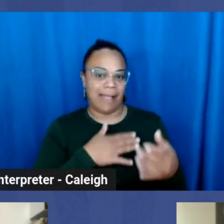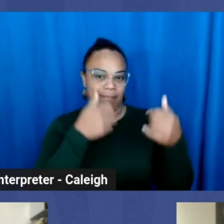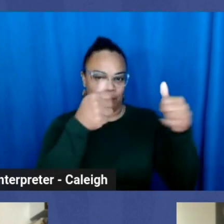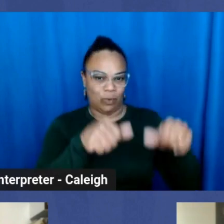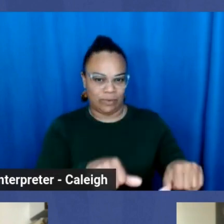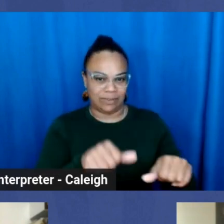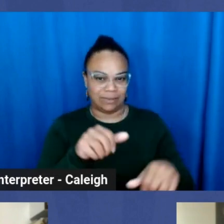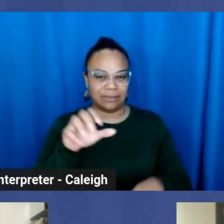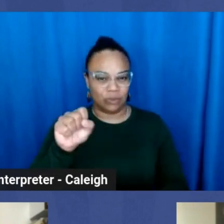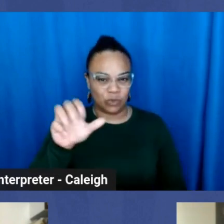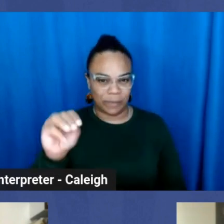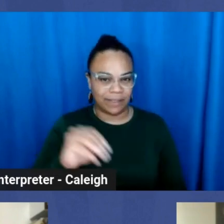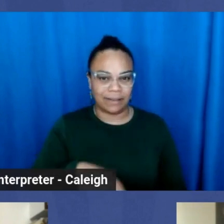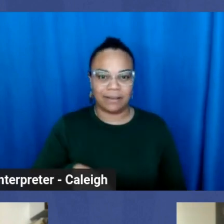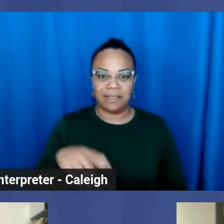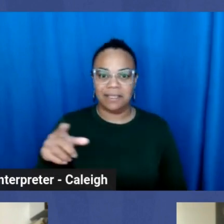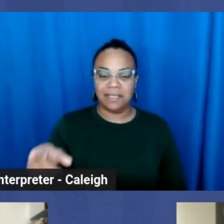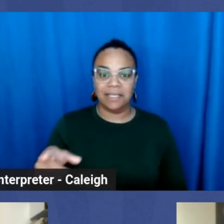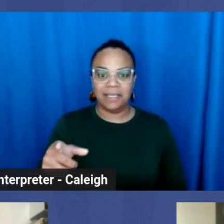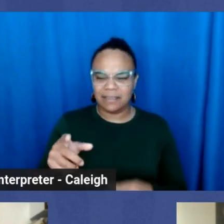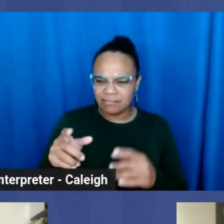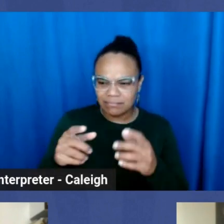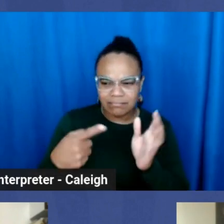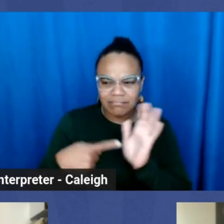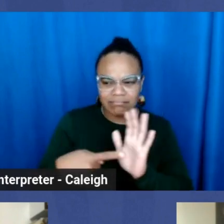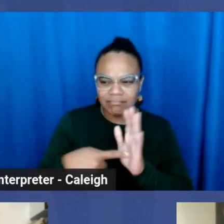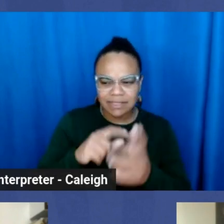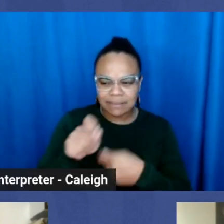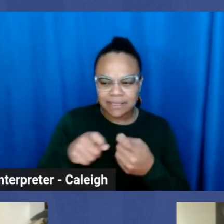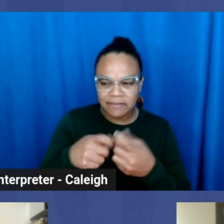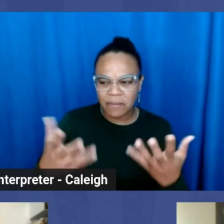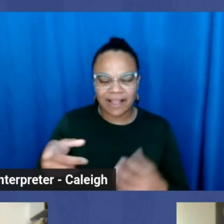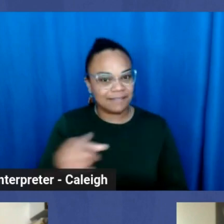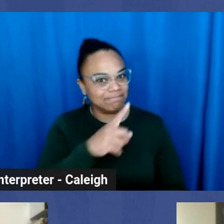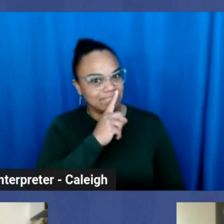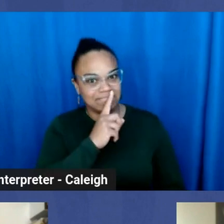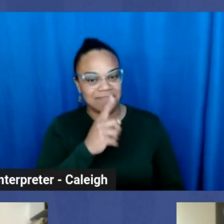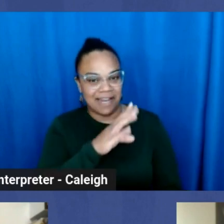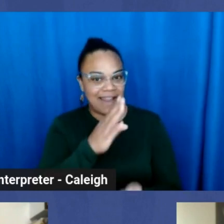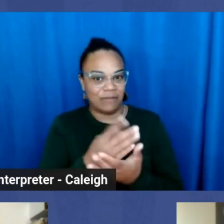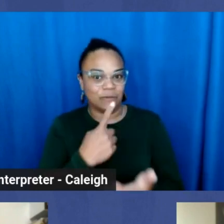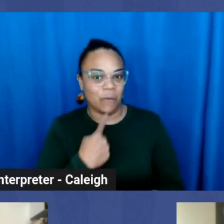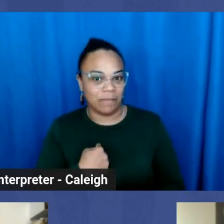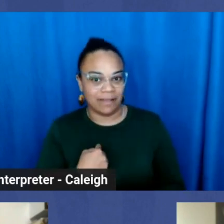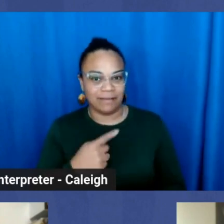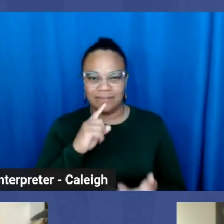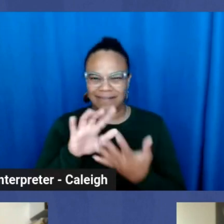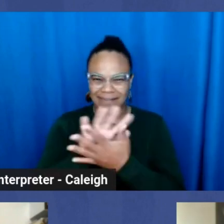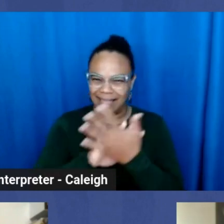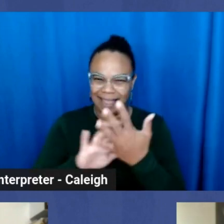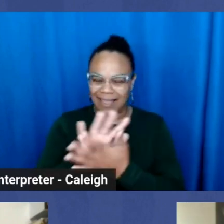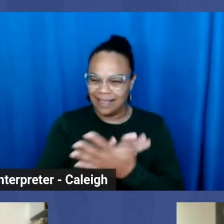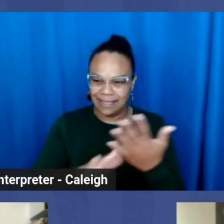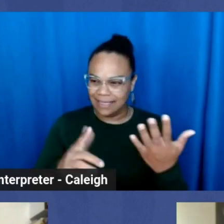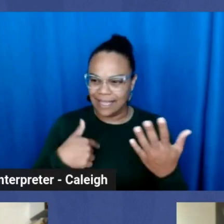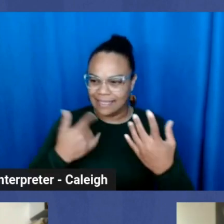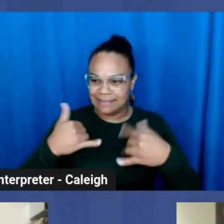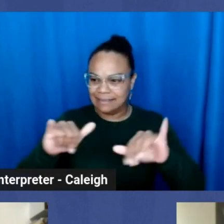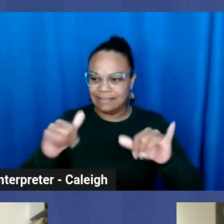never gave me any specifics. So it was just very vague. I still don't know what they had an issue